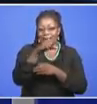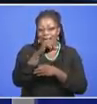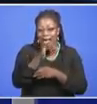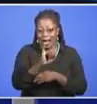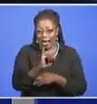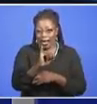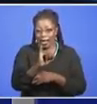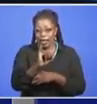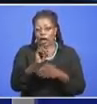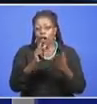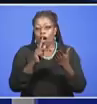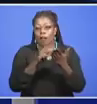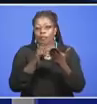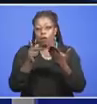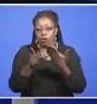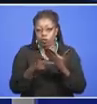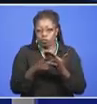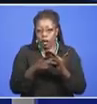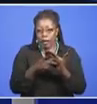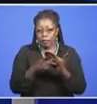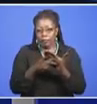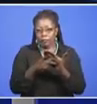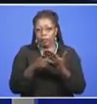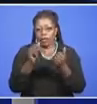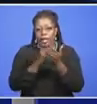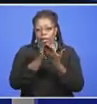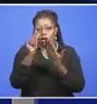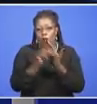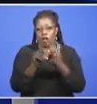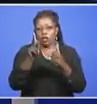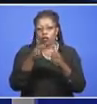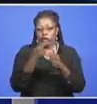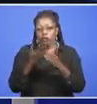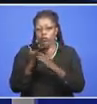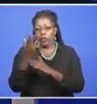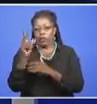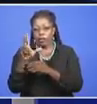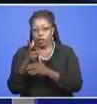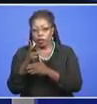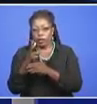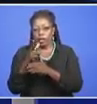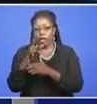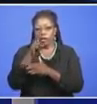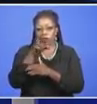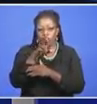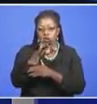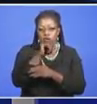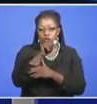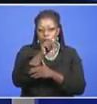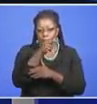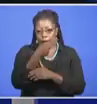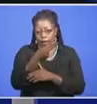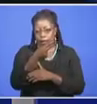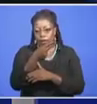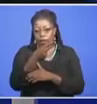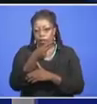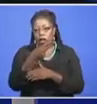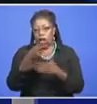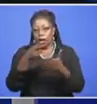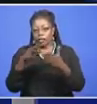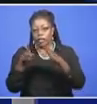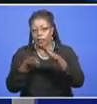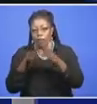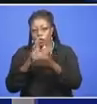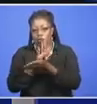the camp will begin in Elizabeth Estates August 1st through the 3rd. They'll be at Uriah McPhee August 8th through the 10th, and Windsor Park August 15th